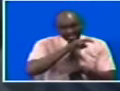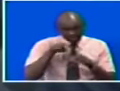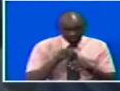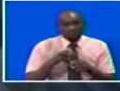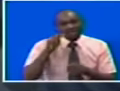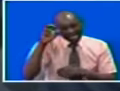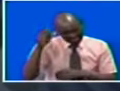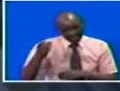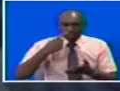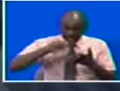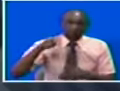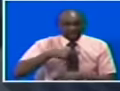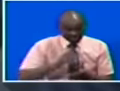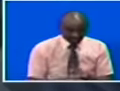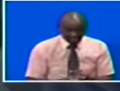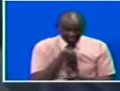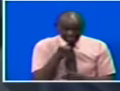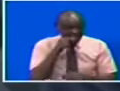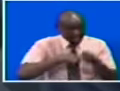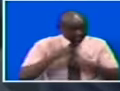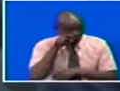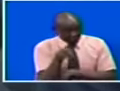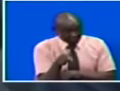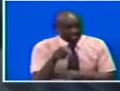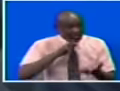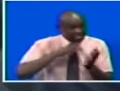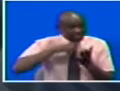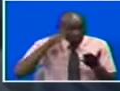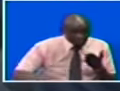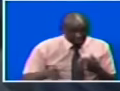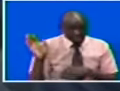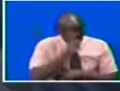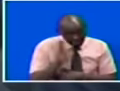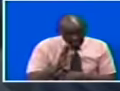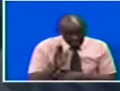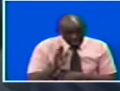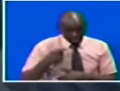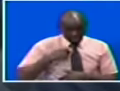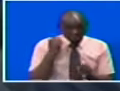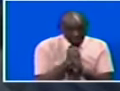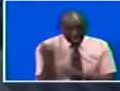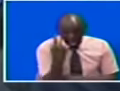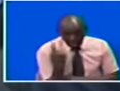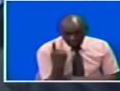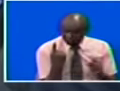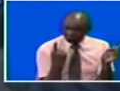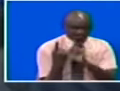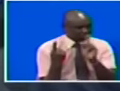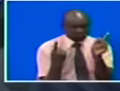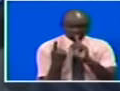Super Alliance. Hatua hii haimaanishi kwamba Wiper inaenda kivyake